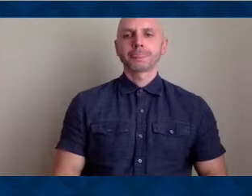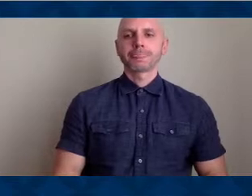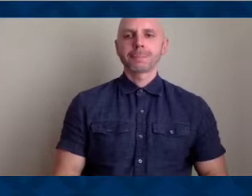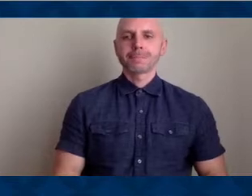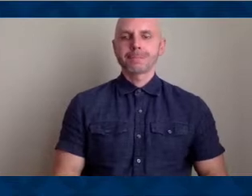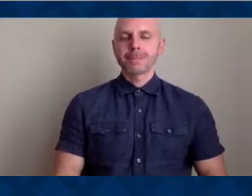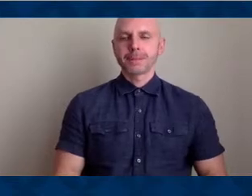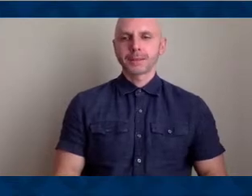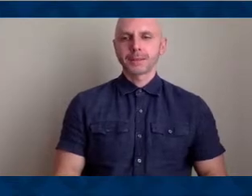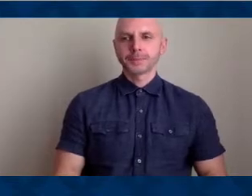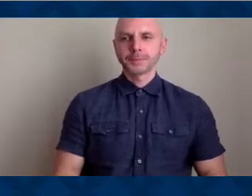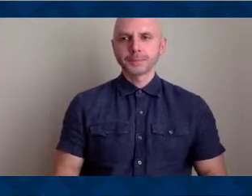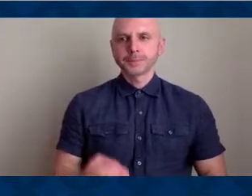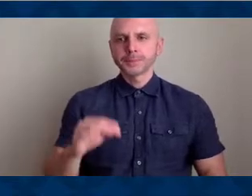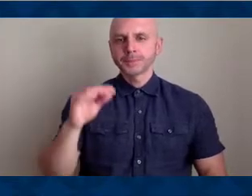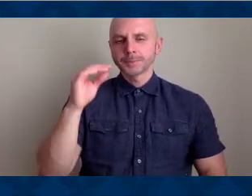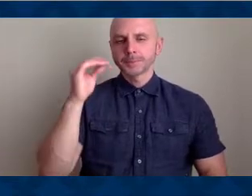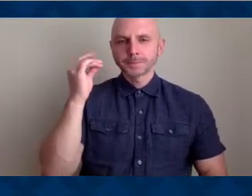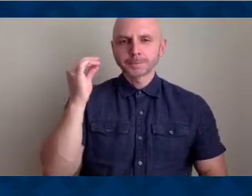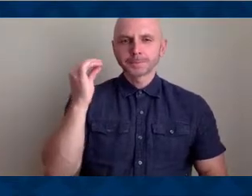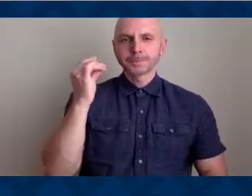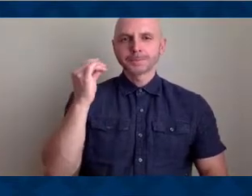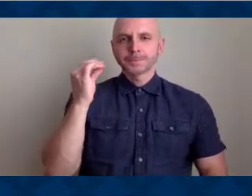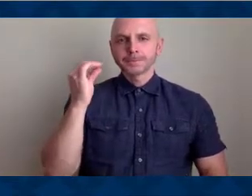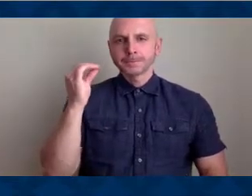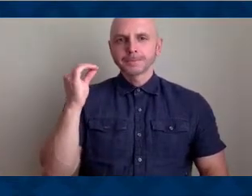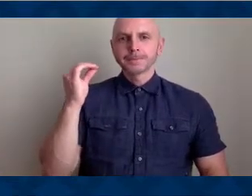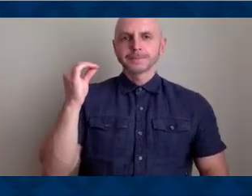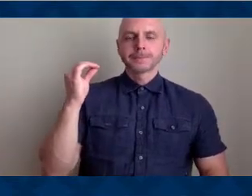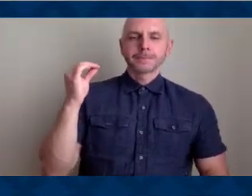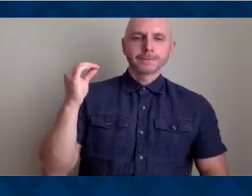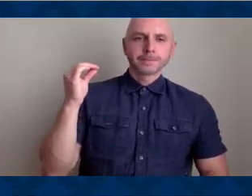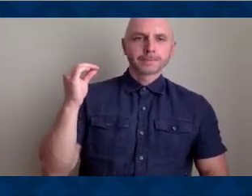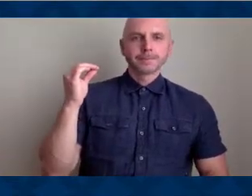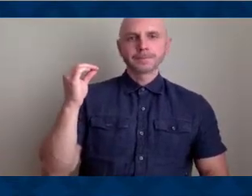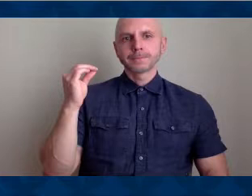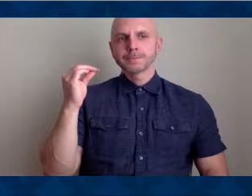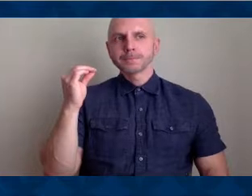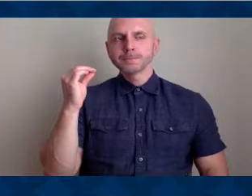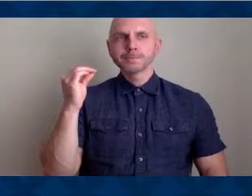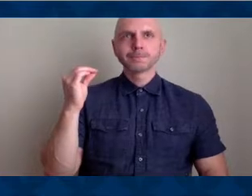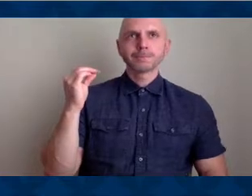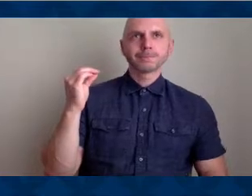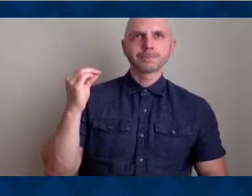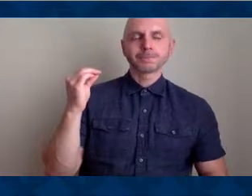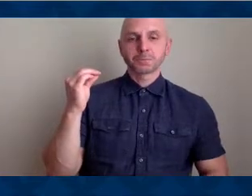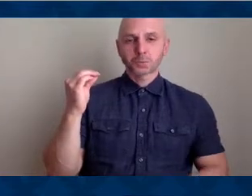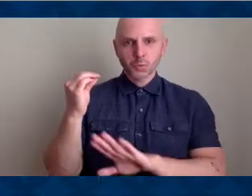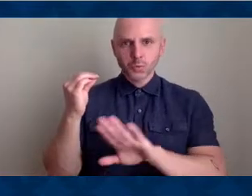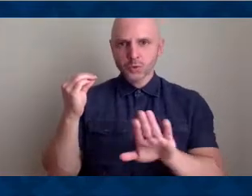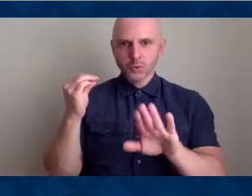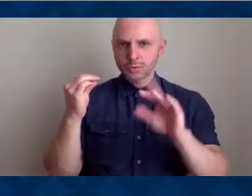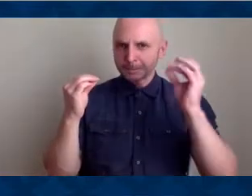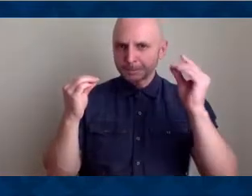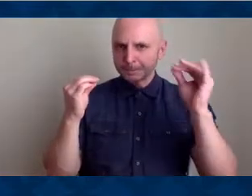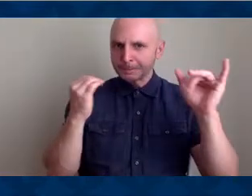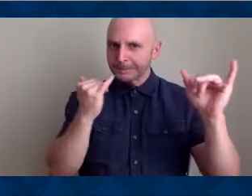So I think I should address what might be on some of your minds. It's controversial,